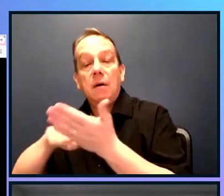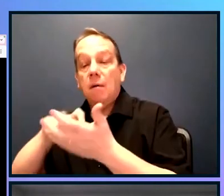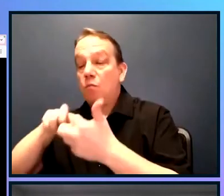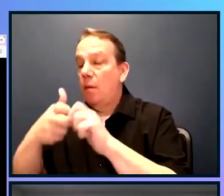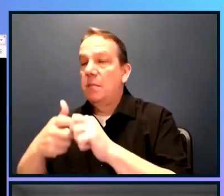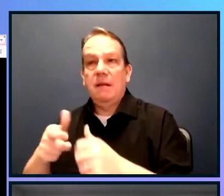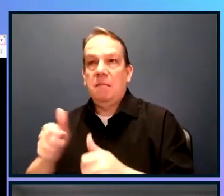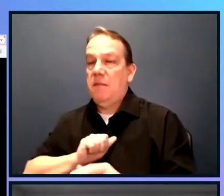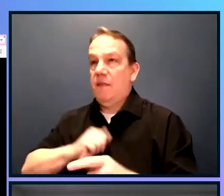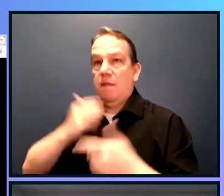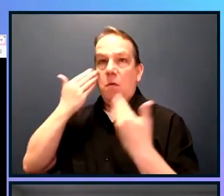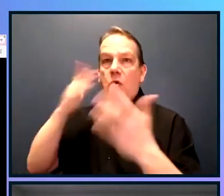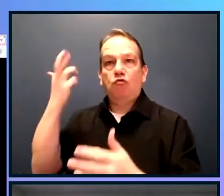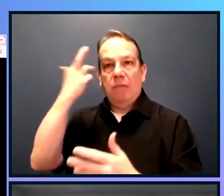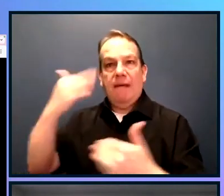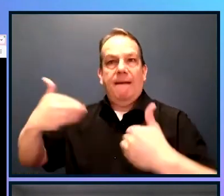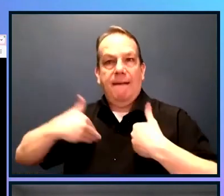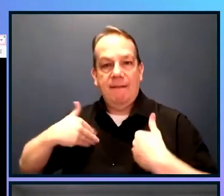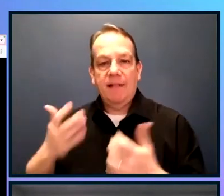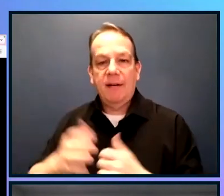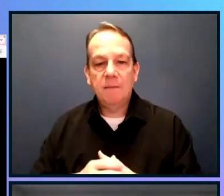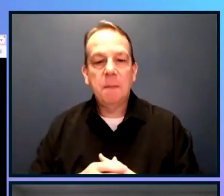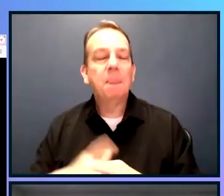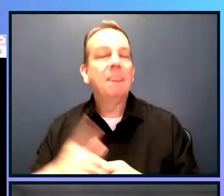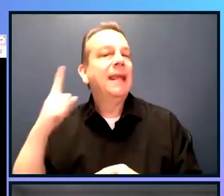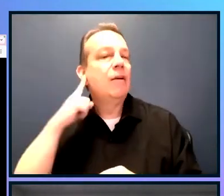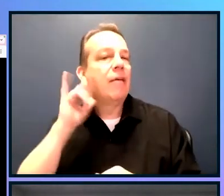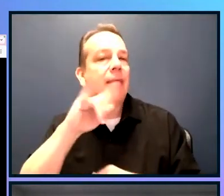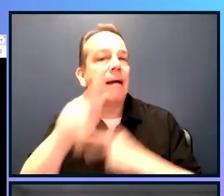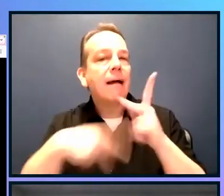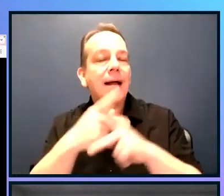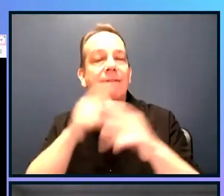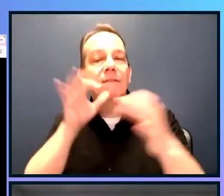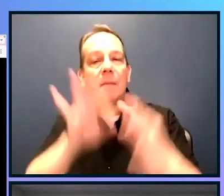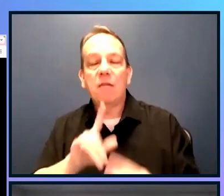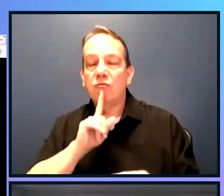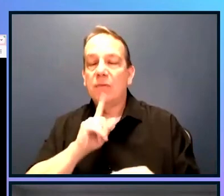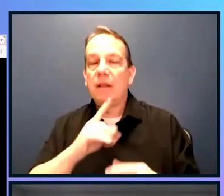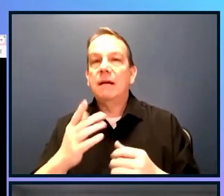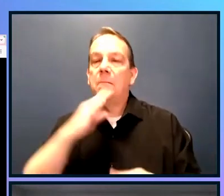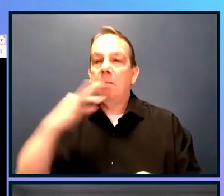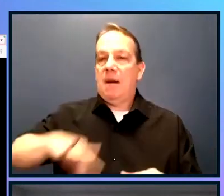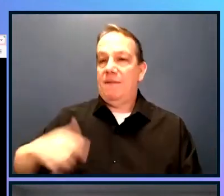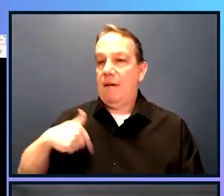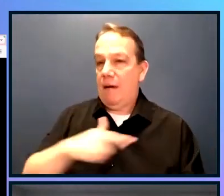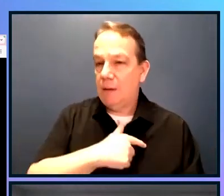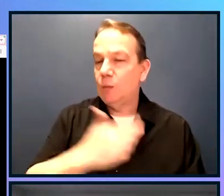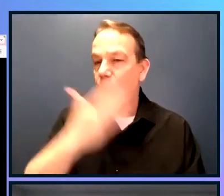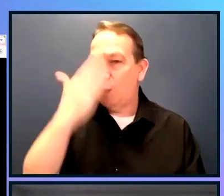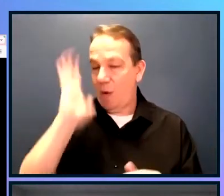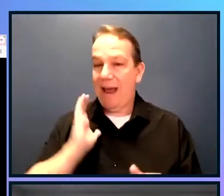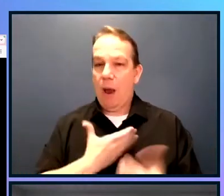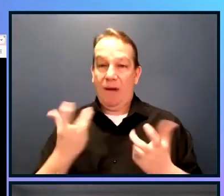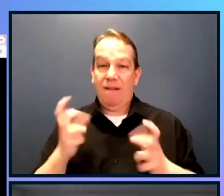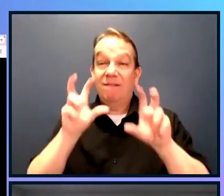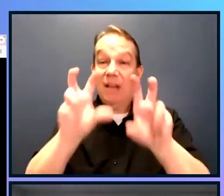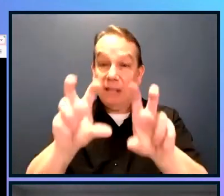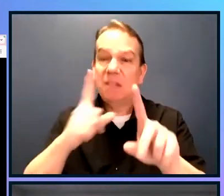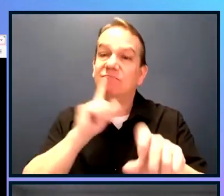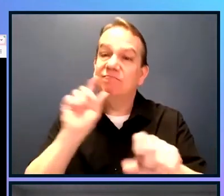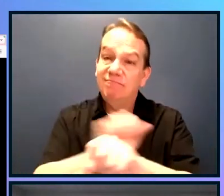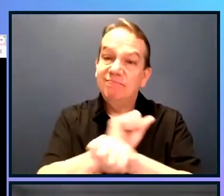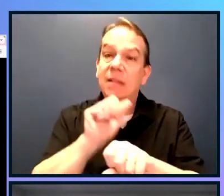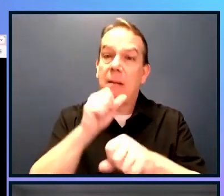know existed. Hearing feedback like this was a great way for us to know our educational investments were really making a